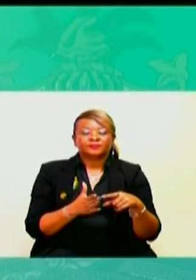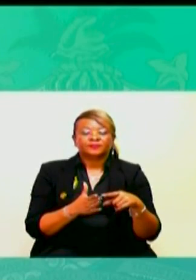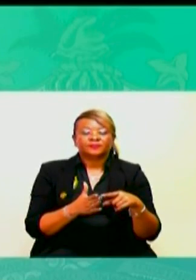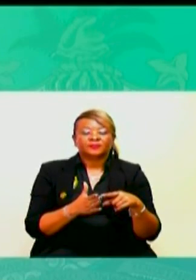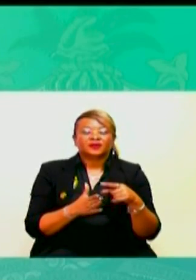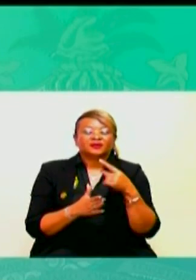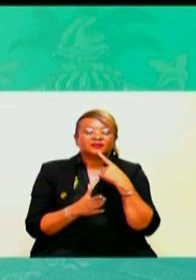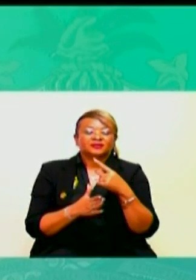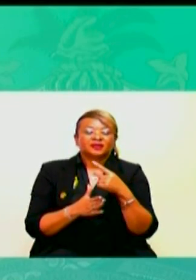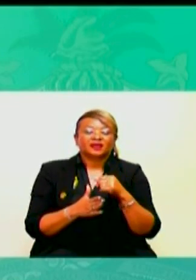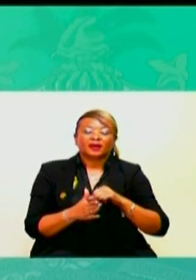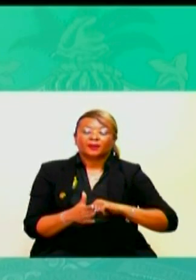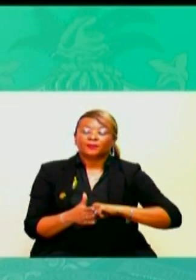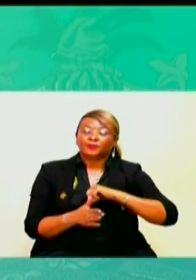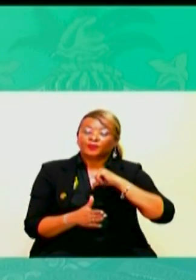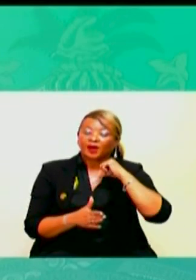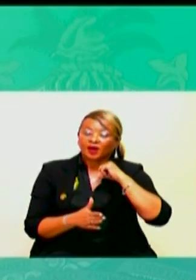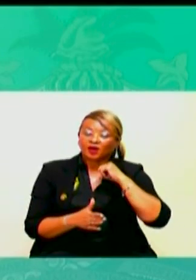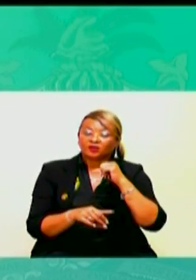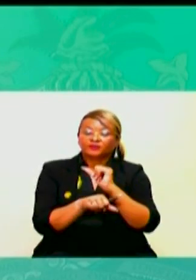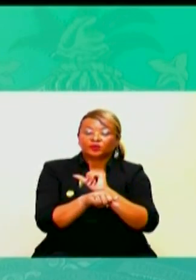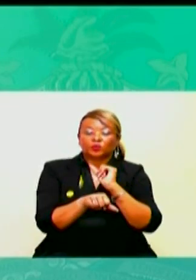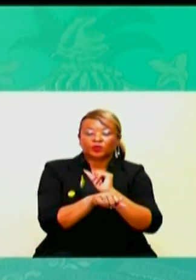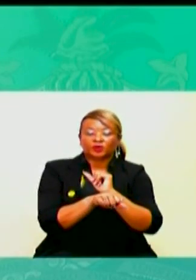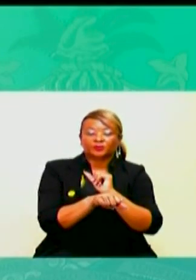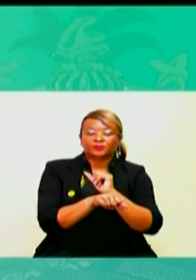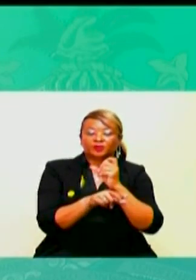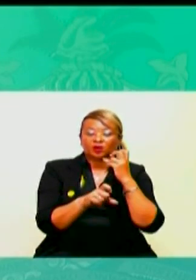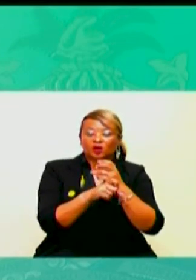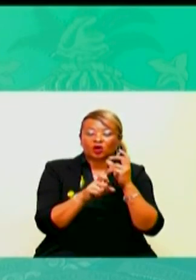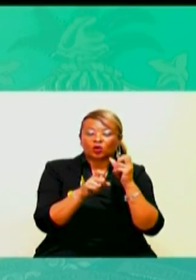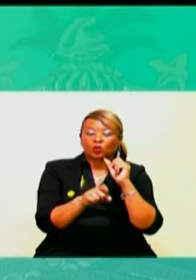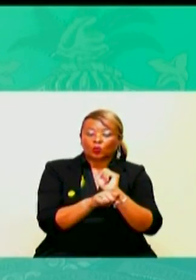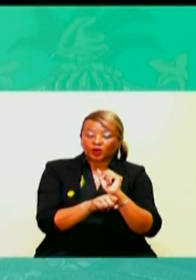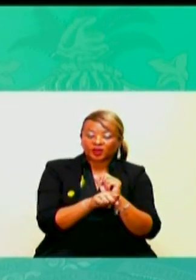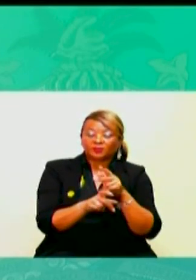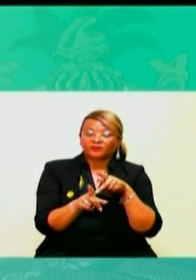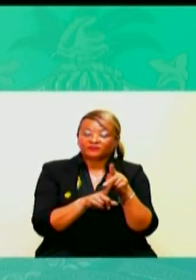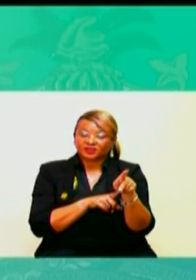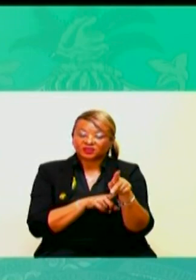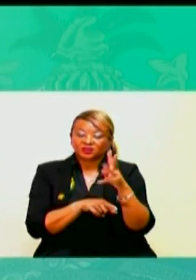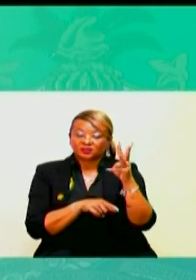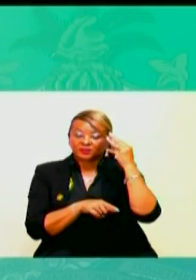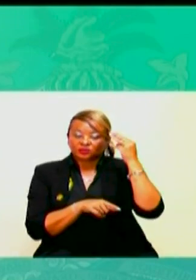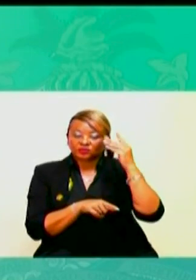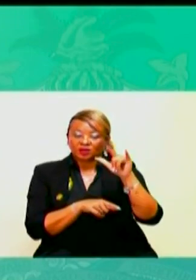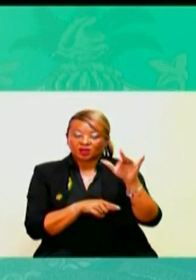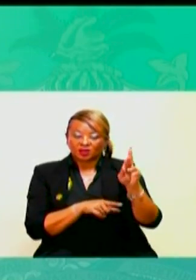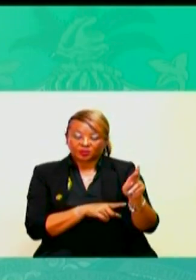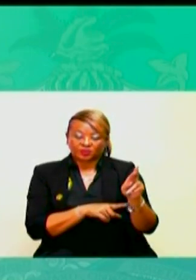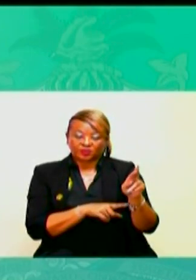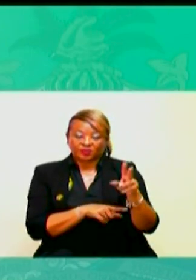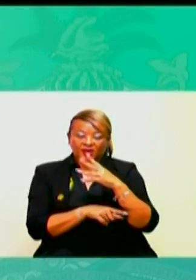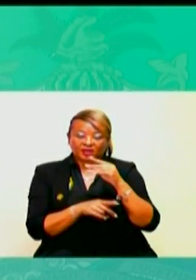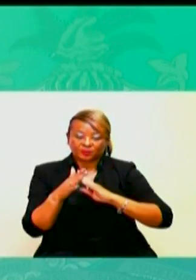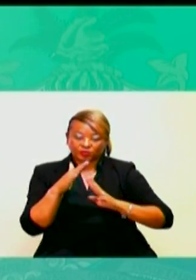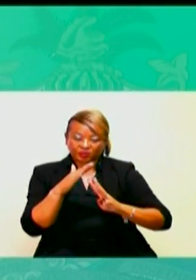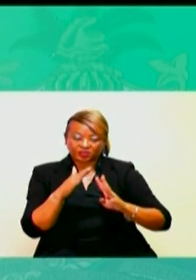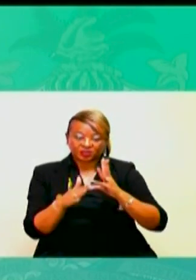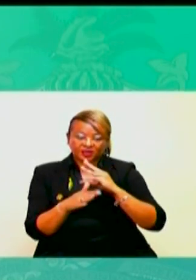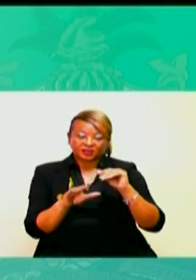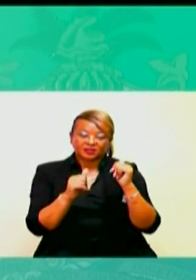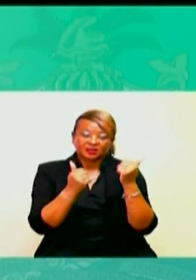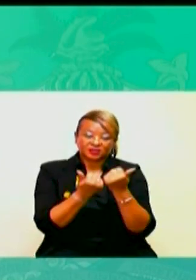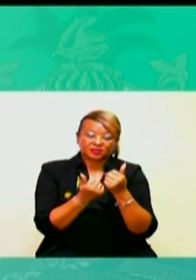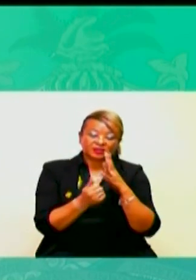I am immensely proud of the work undertaken by the hardworking professionals at the Ministry of Labor and Immigration and its agencies